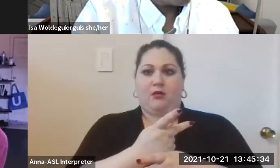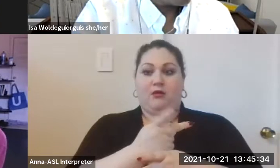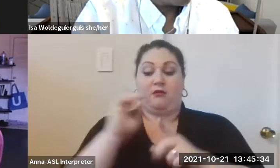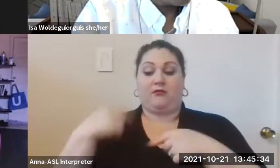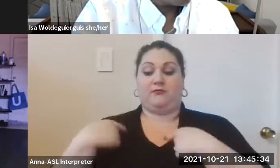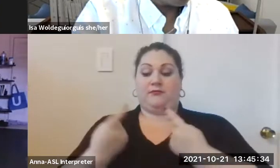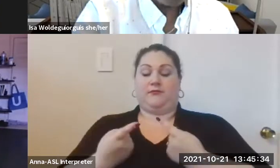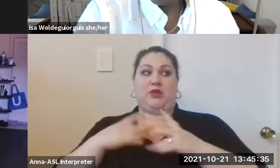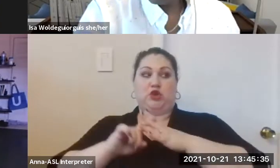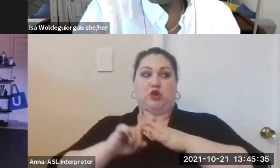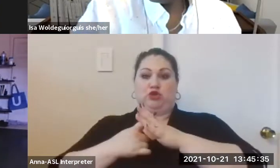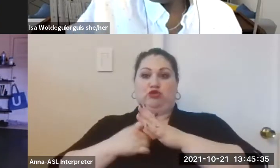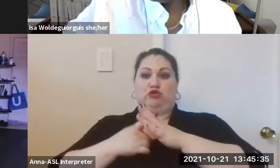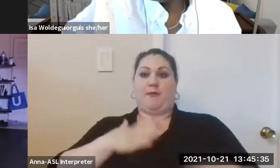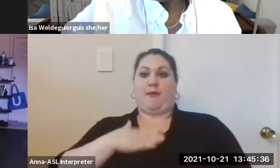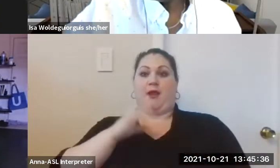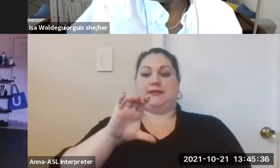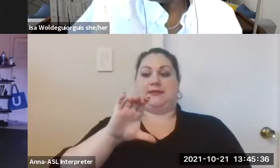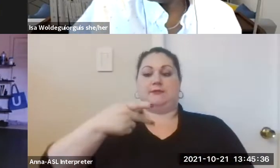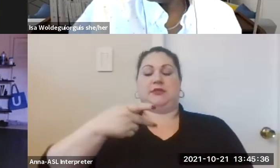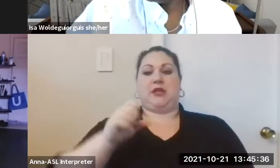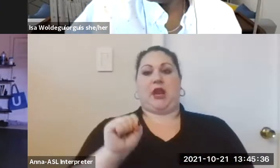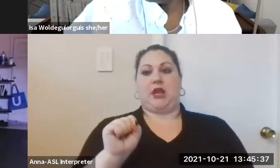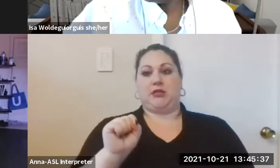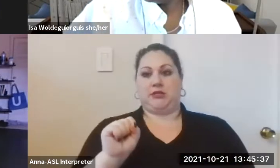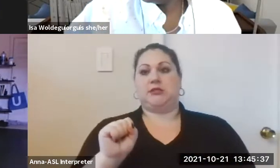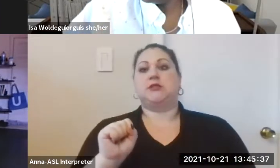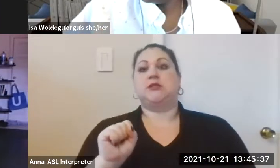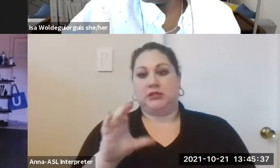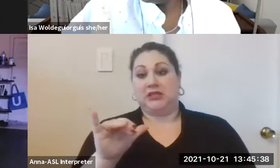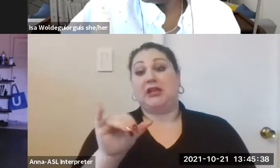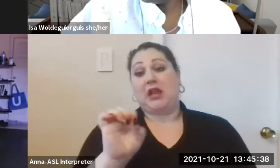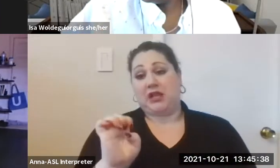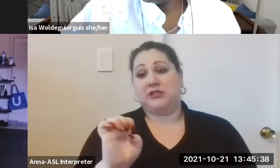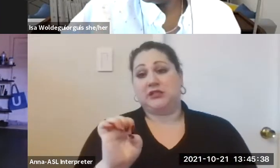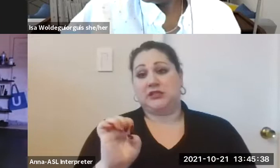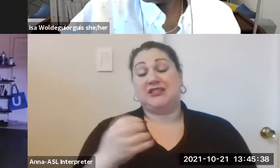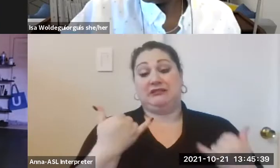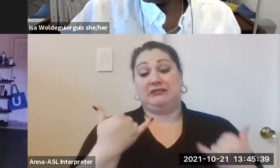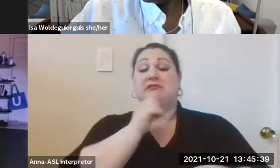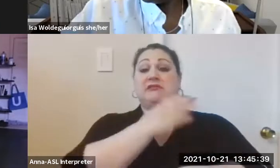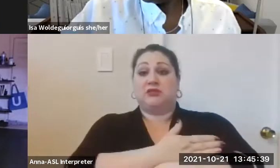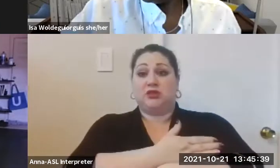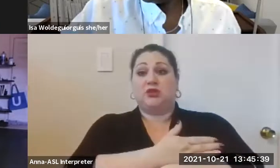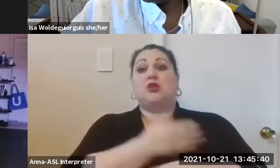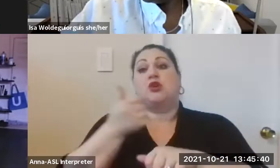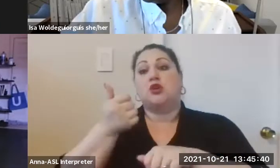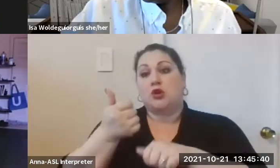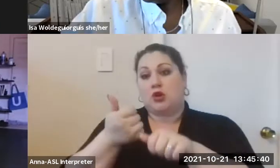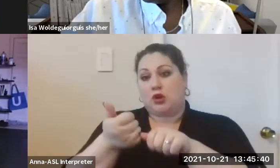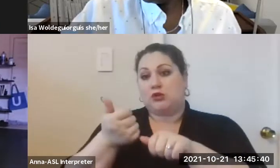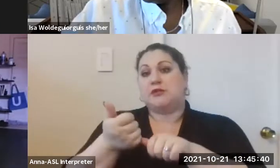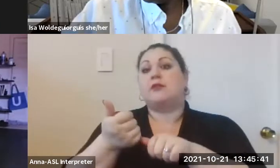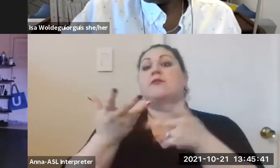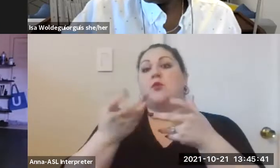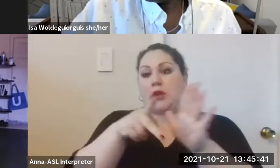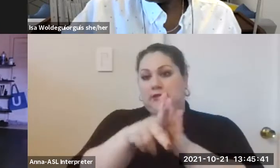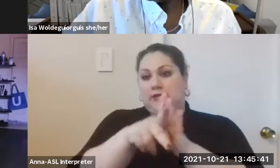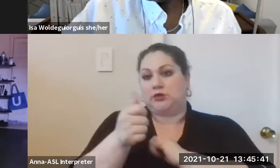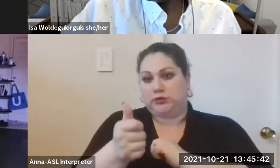today. And she's in a mental health facility because she is suicidal and